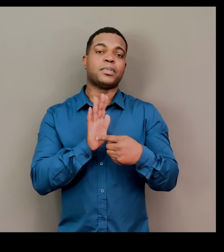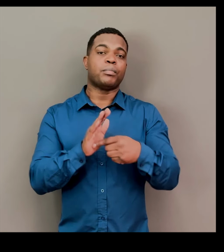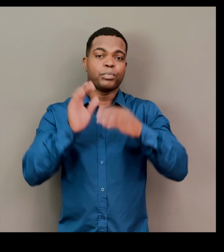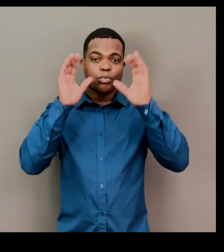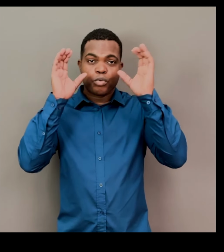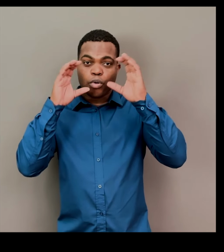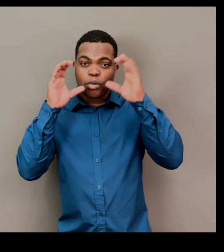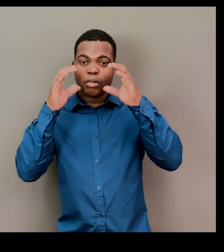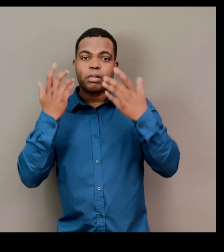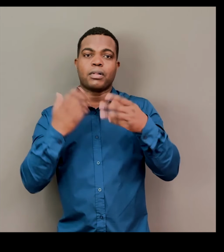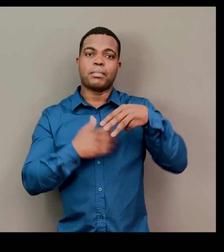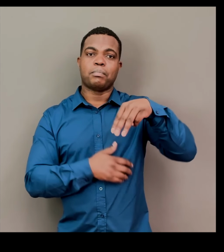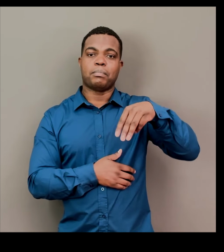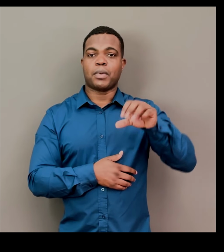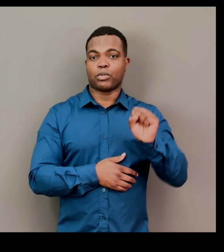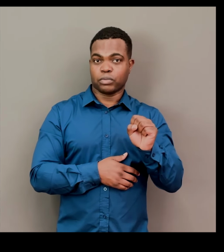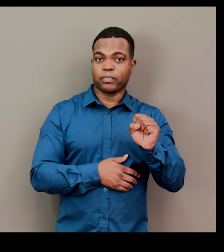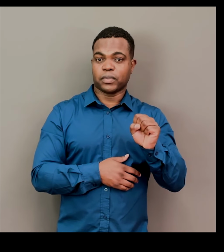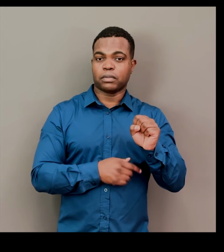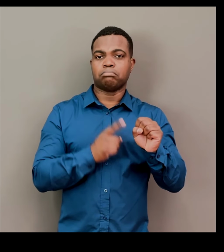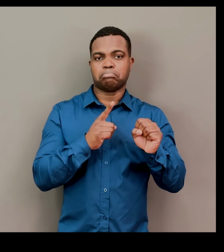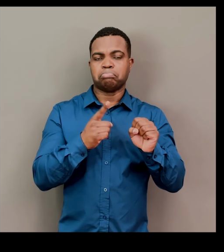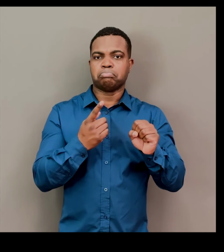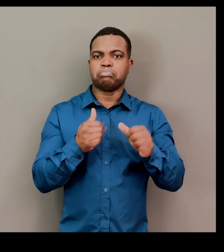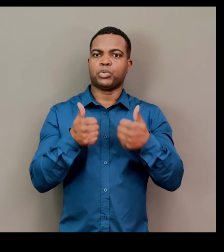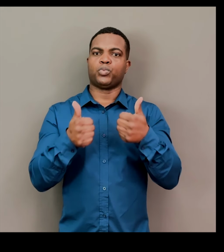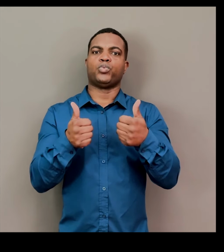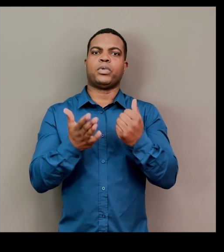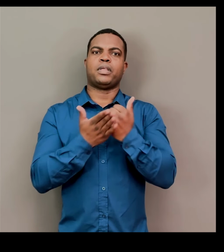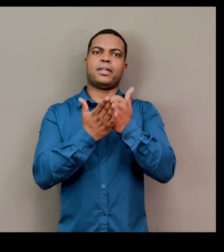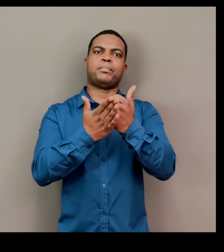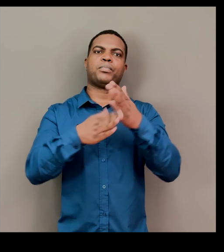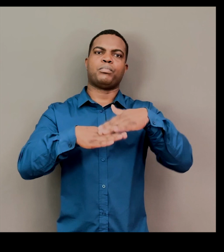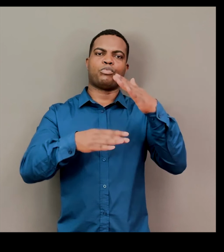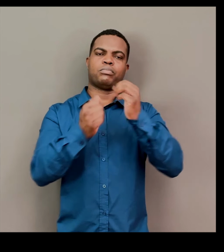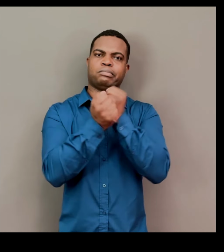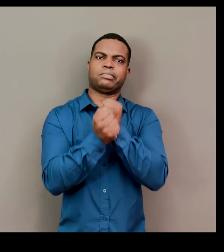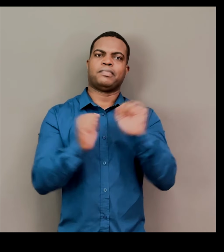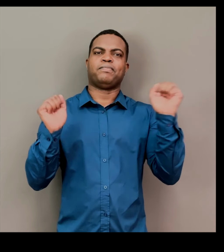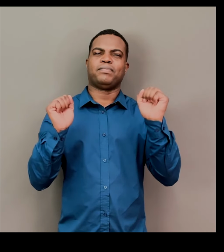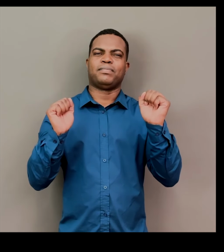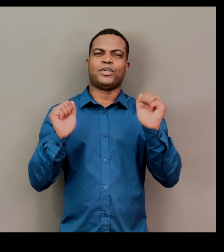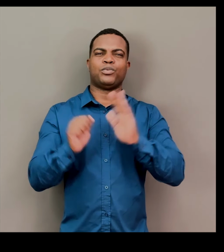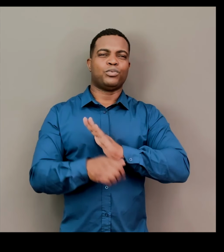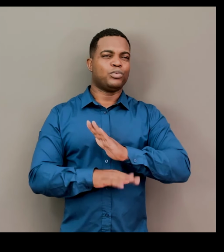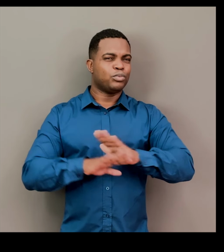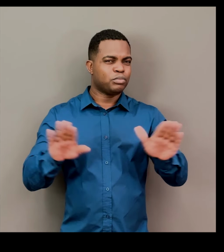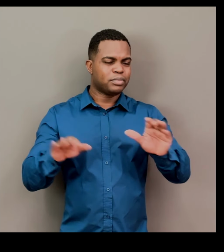or Microsoft instead of SMS for an extra layer of security.